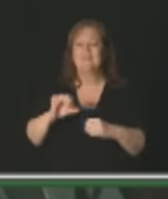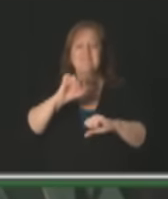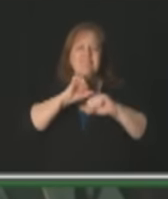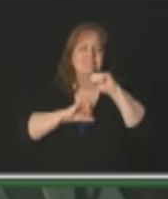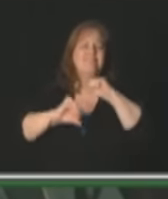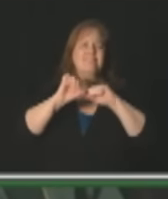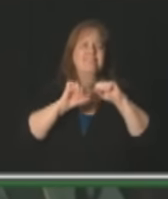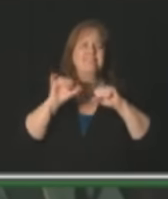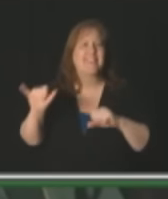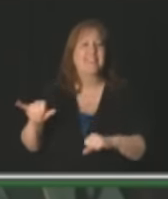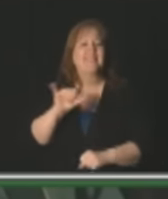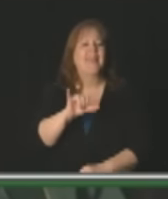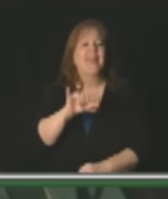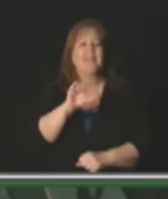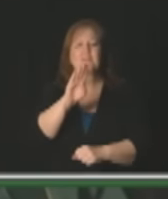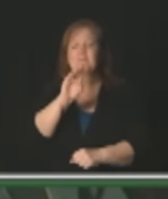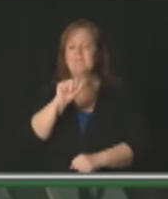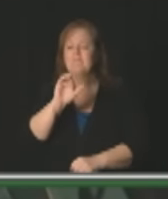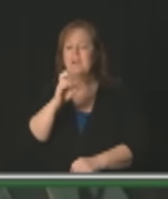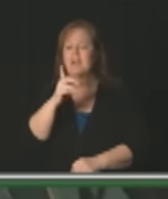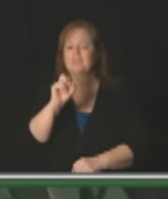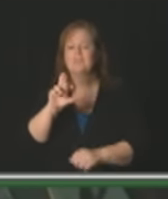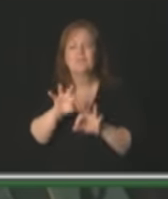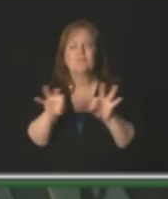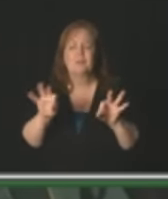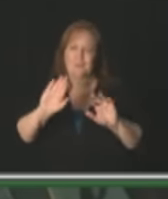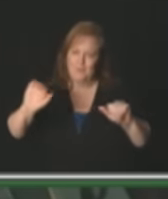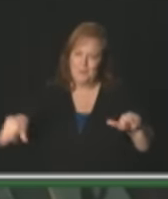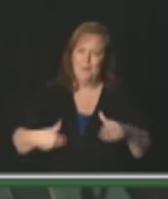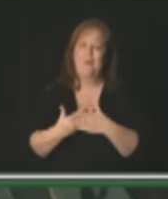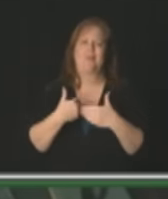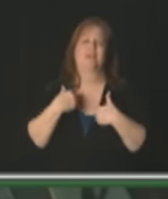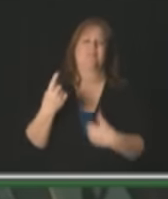like a bachelor's degree because we all have one.